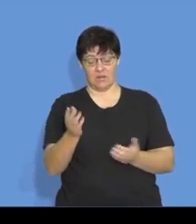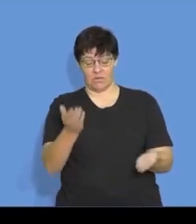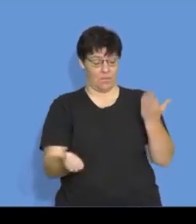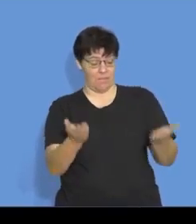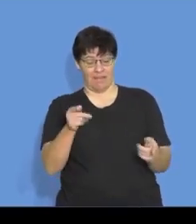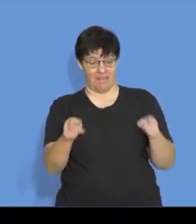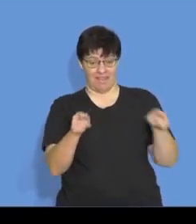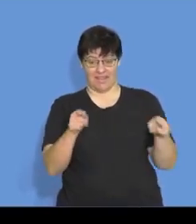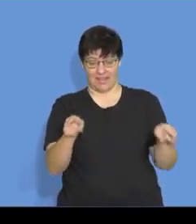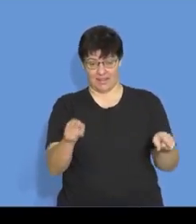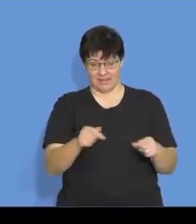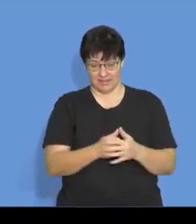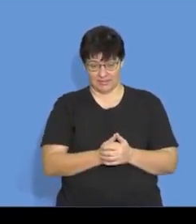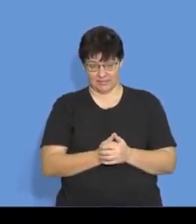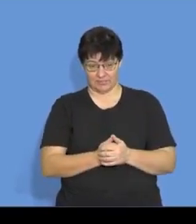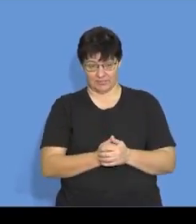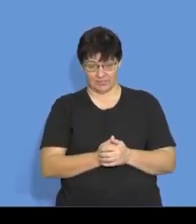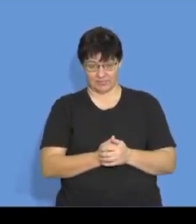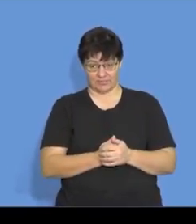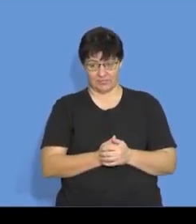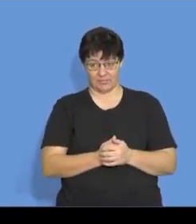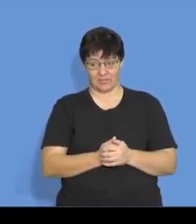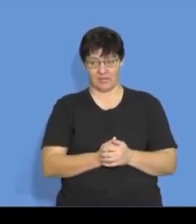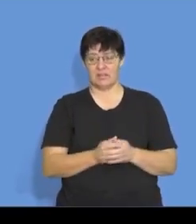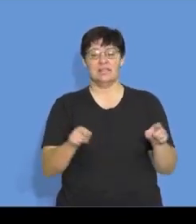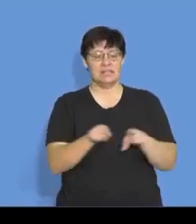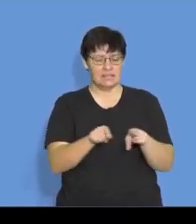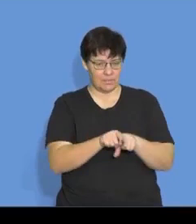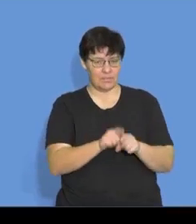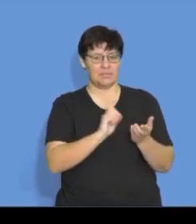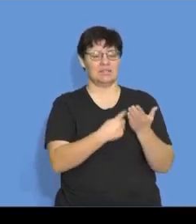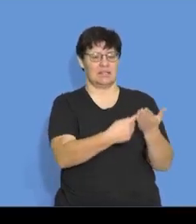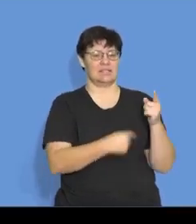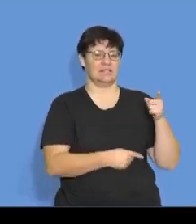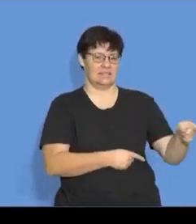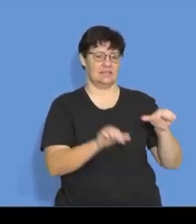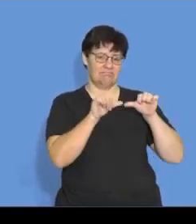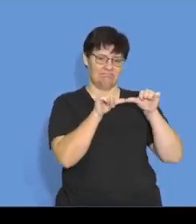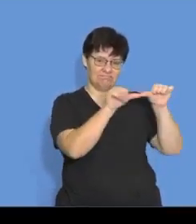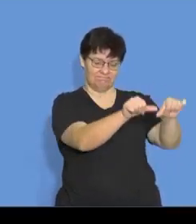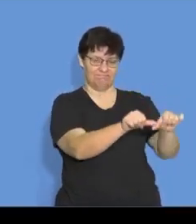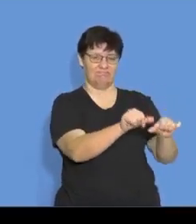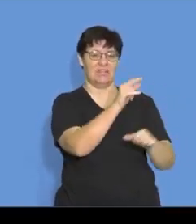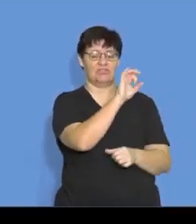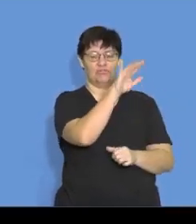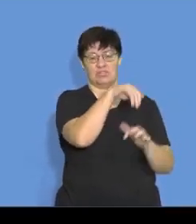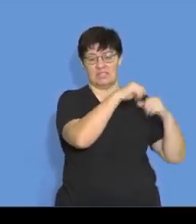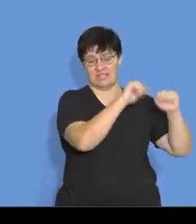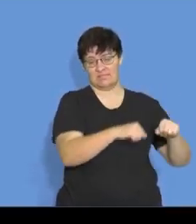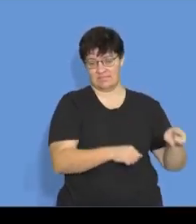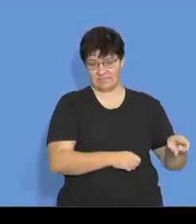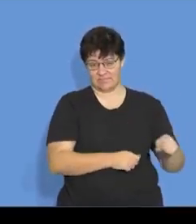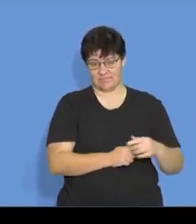comparisons between the two systems, right? And then we also discussed the perpetual inventory system, that's this one